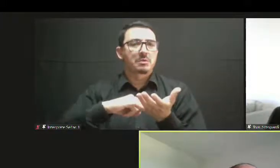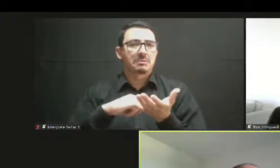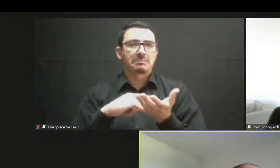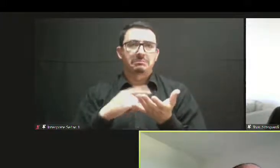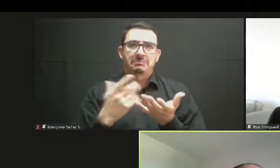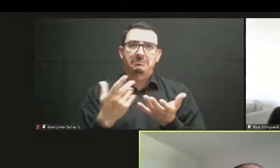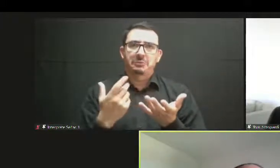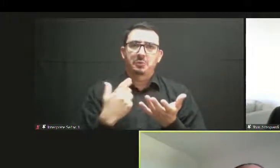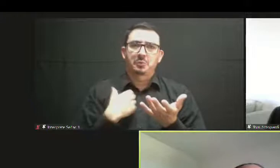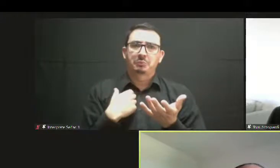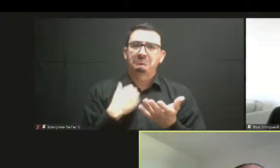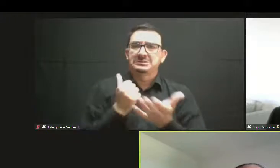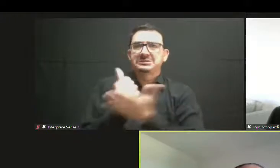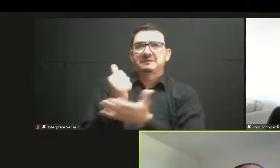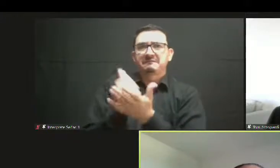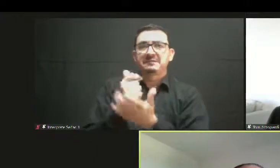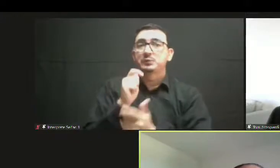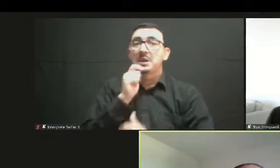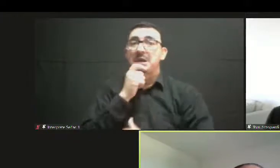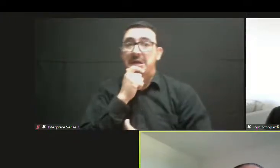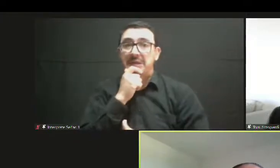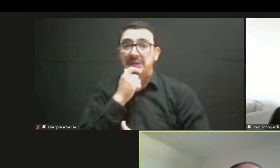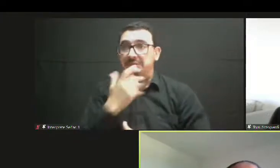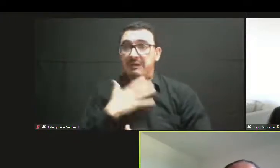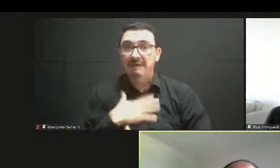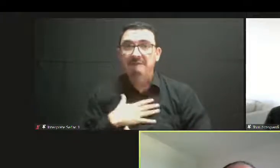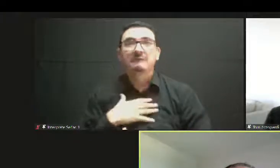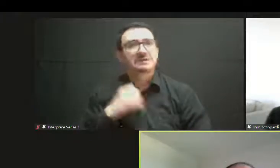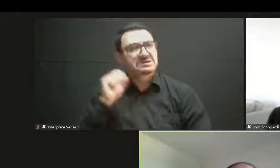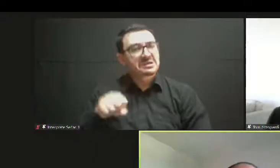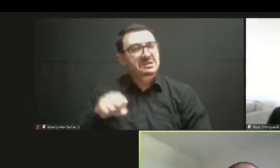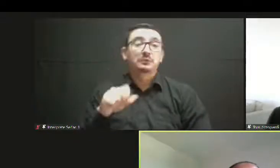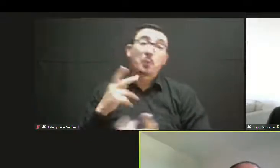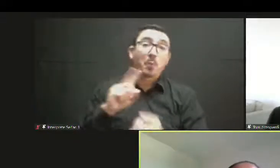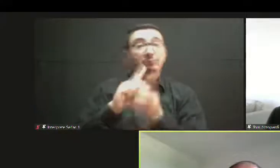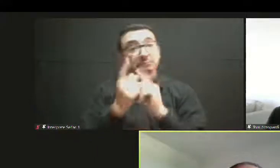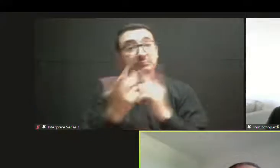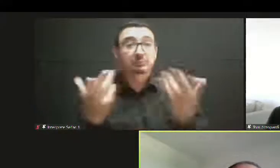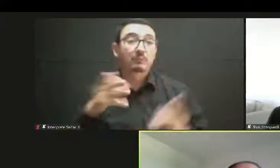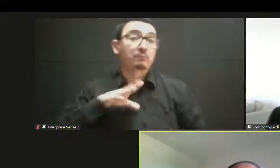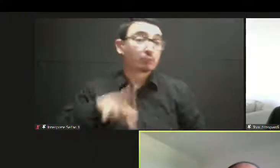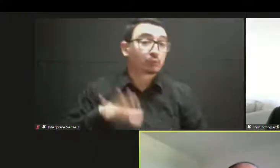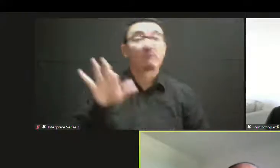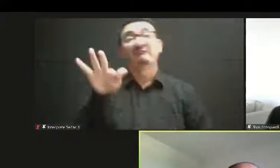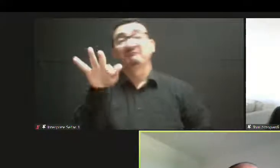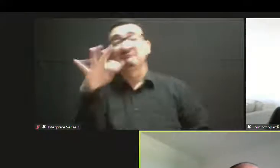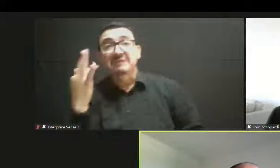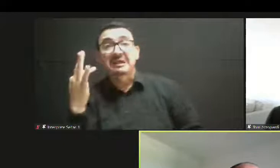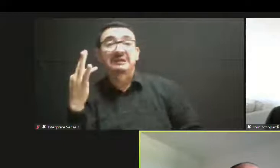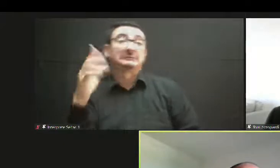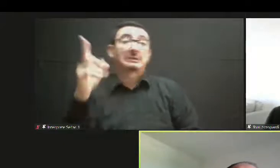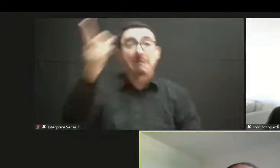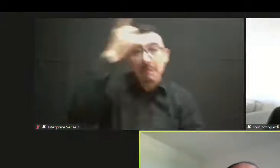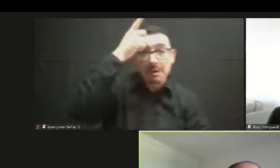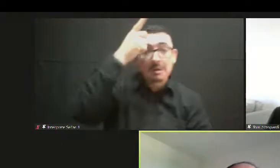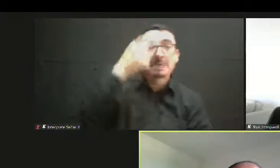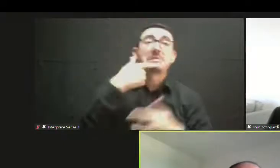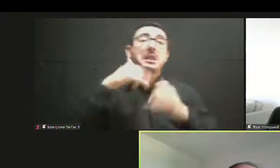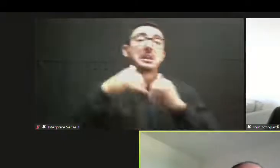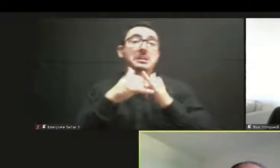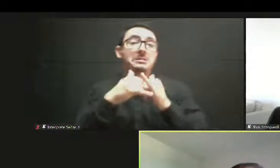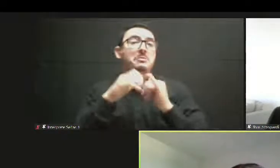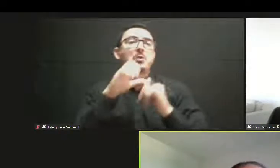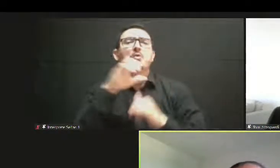English, Portuguese, French, and German today. So we are considered a multilingual corporate